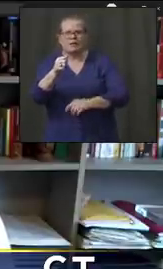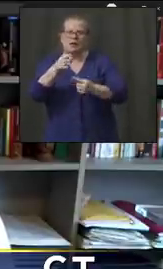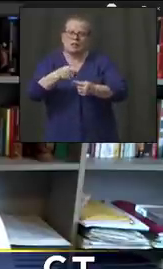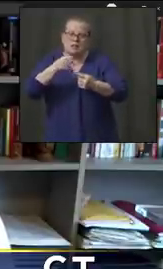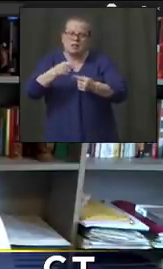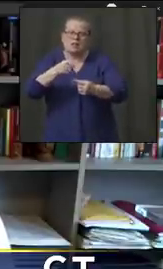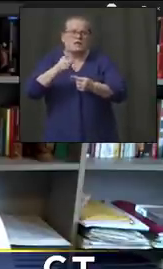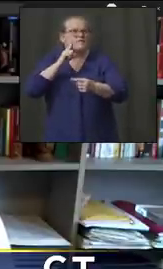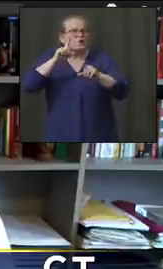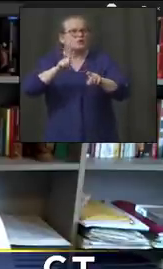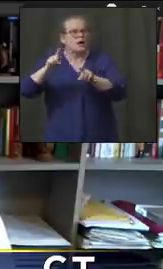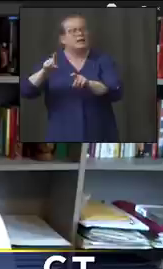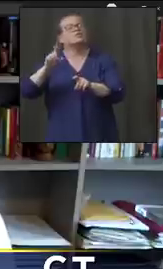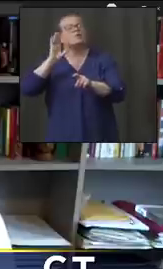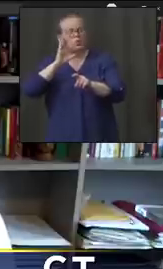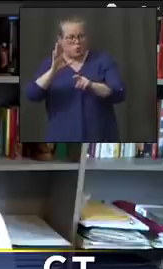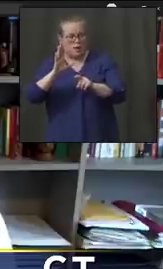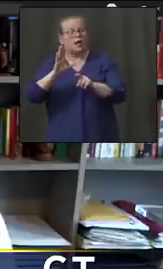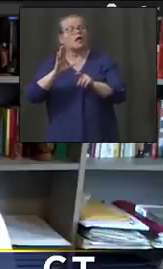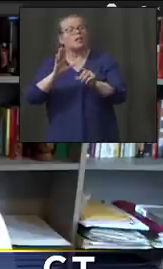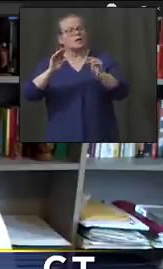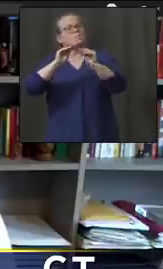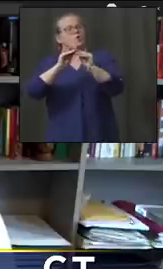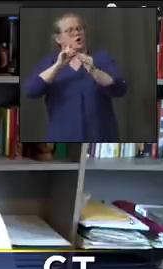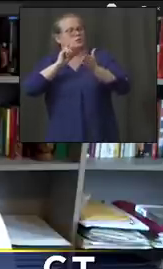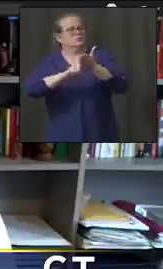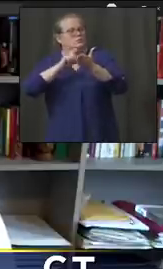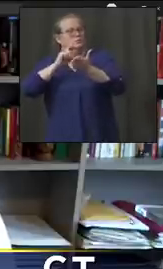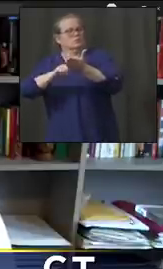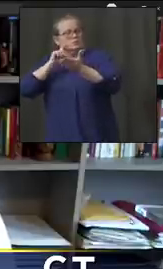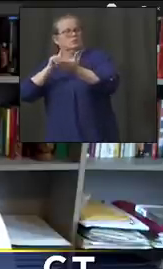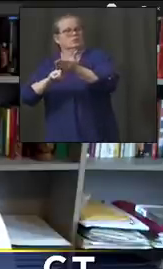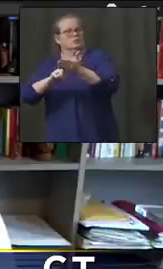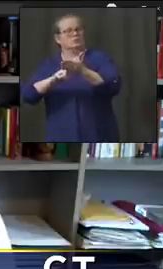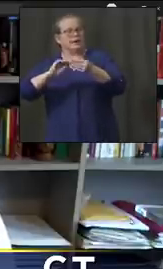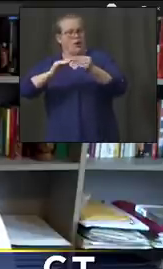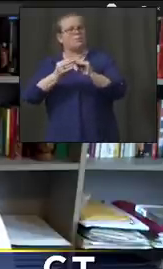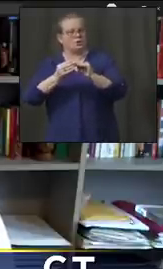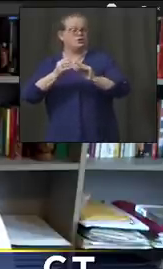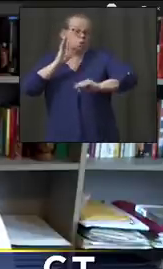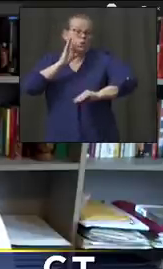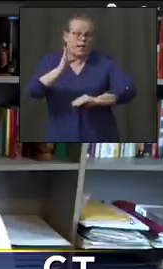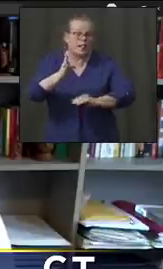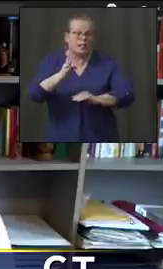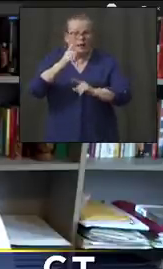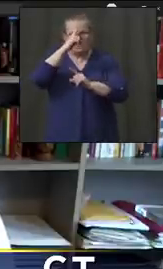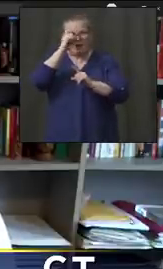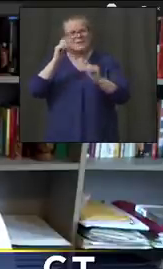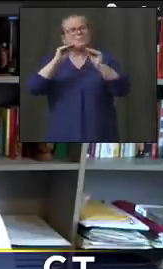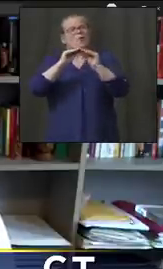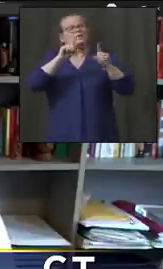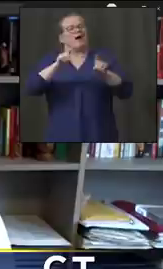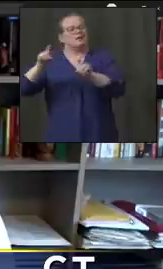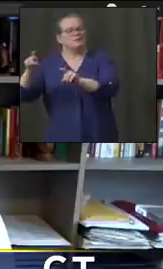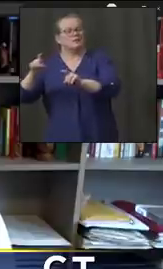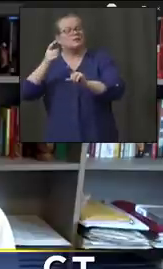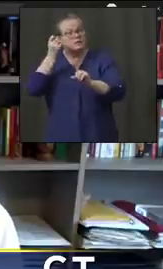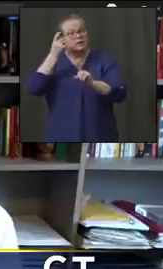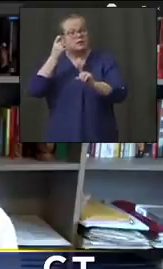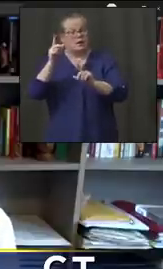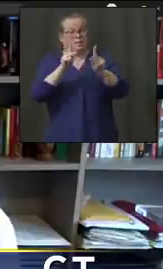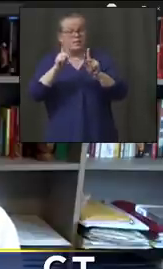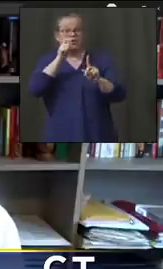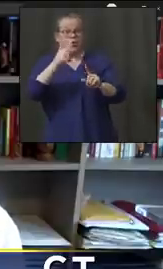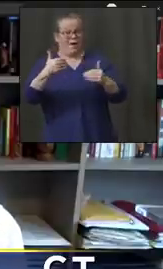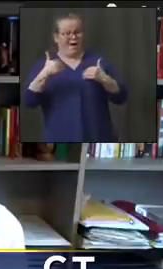we're increasing testing. So we have to make sure that, you know, the increase in the cases that we identified is not